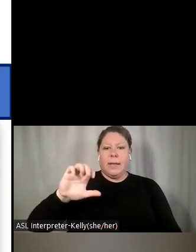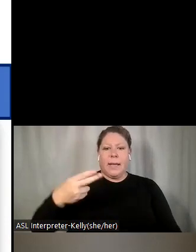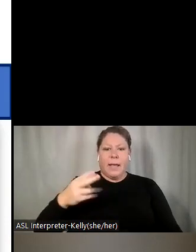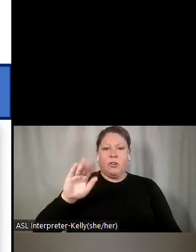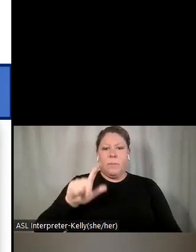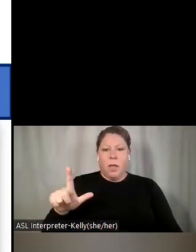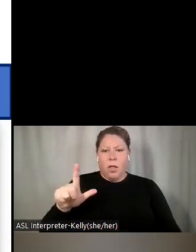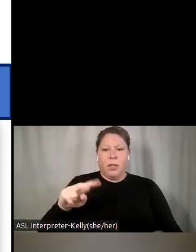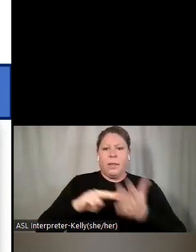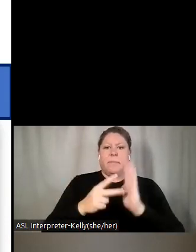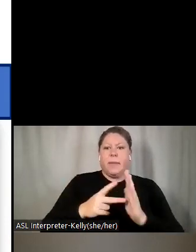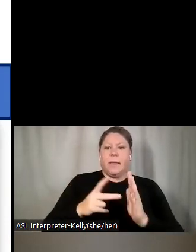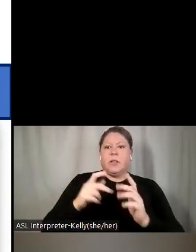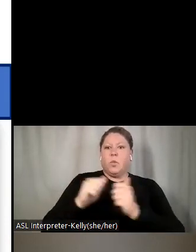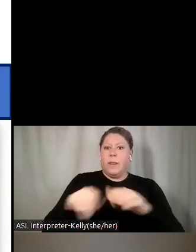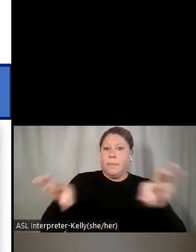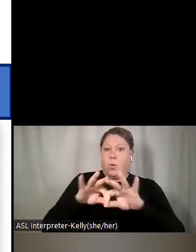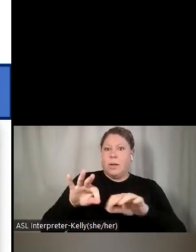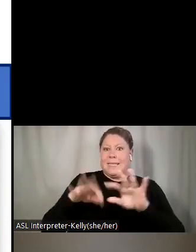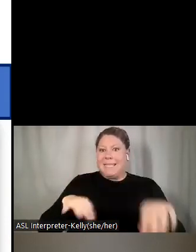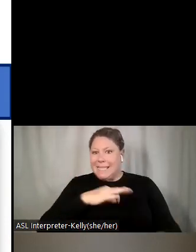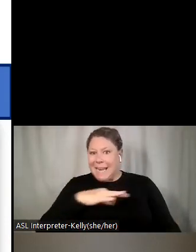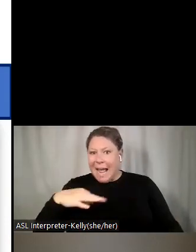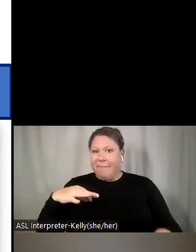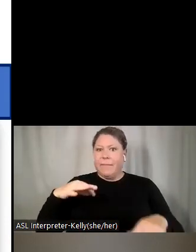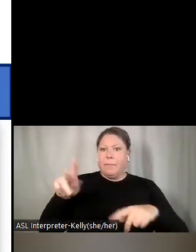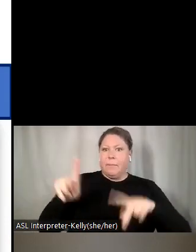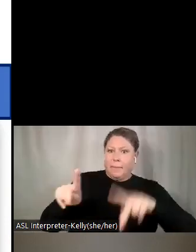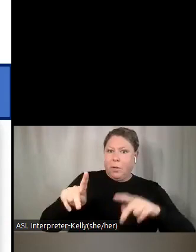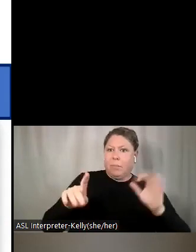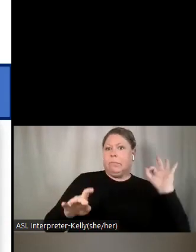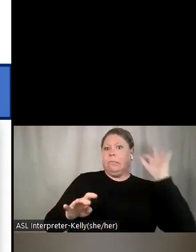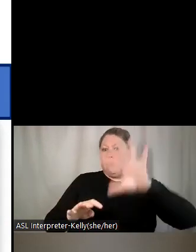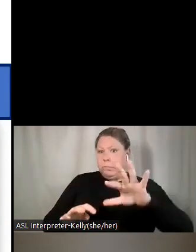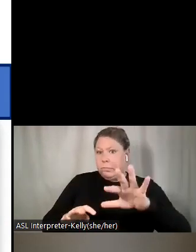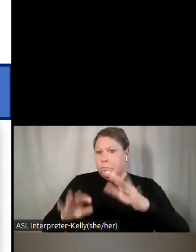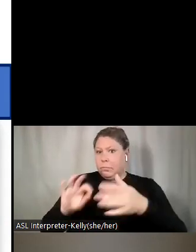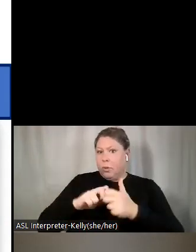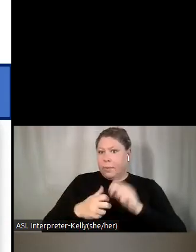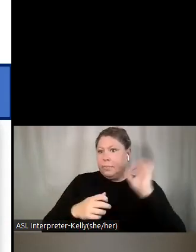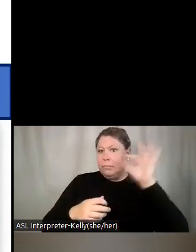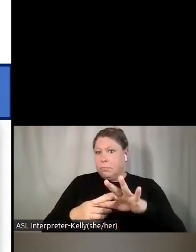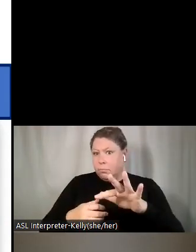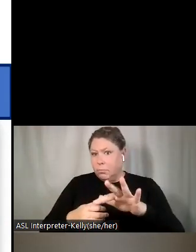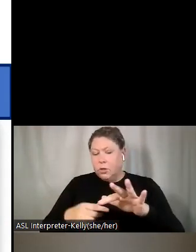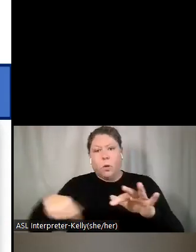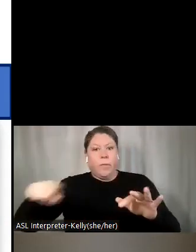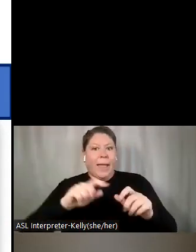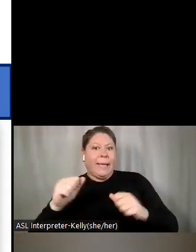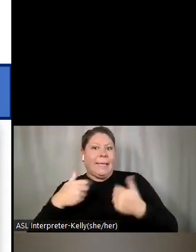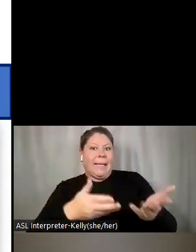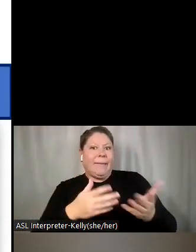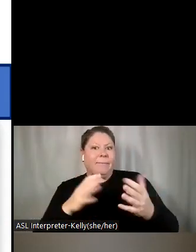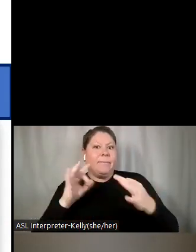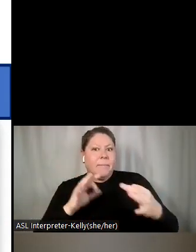your problem with key staff and stakeholders in a way that you can gather input, feedback, and receive